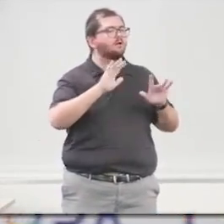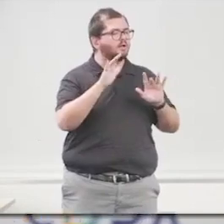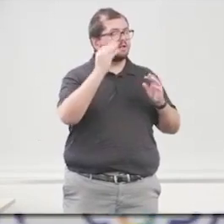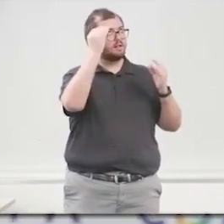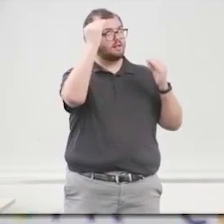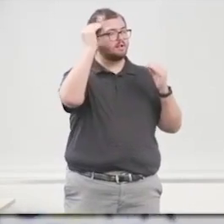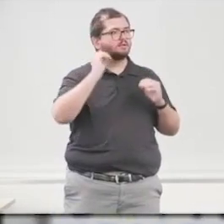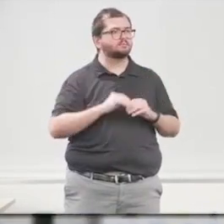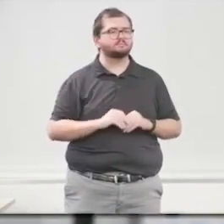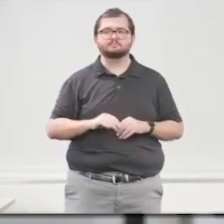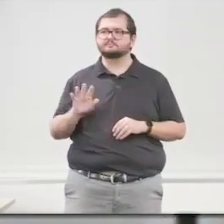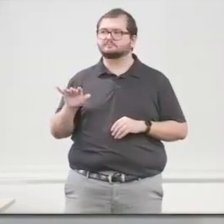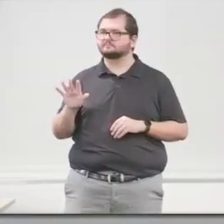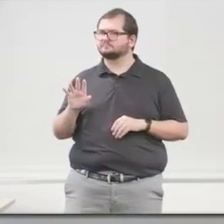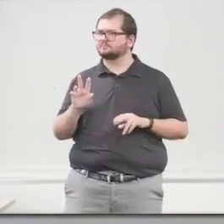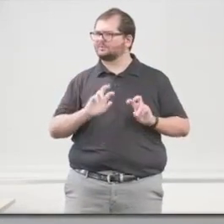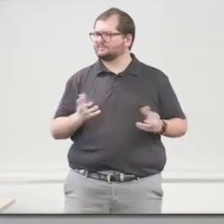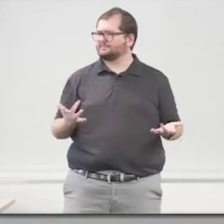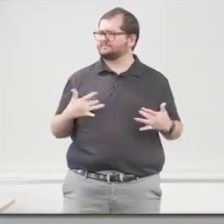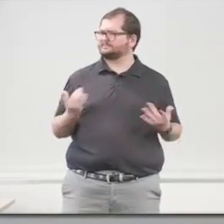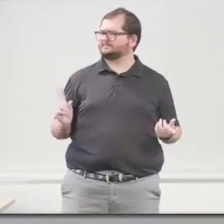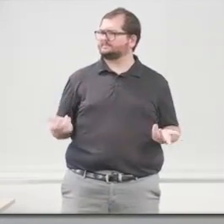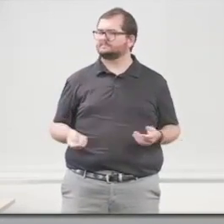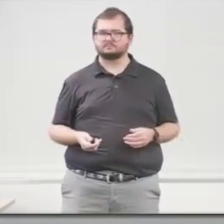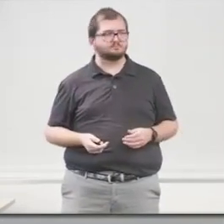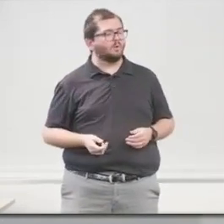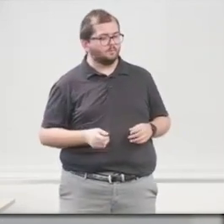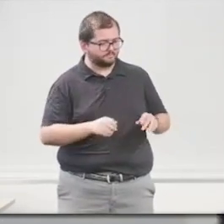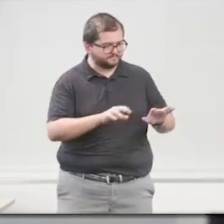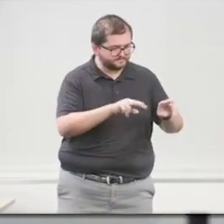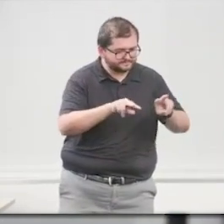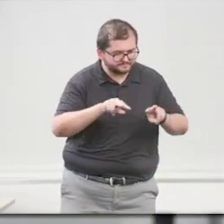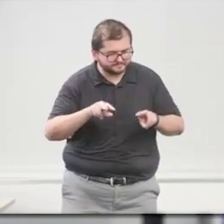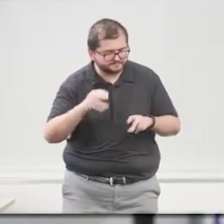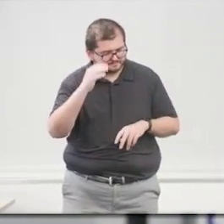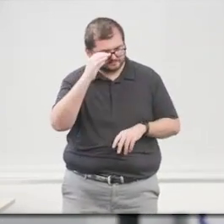And I said, okay, well, what about your assessment? They start their assessment and they're like,